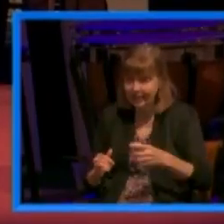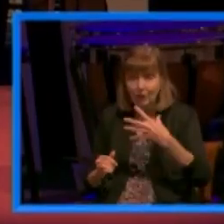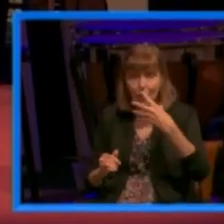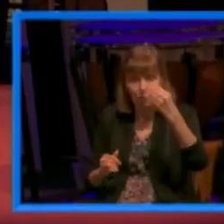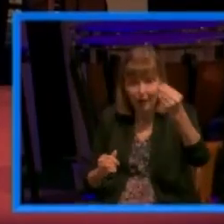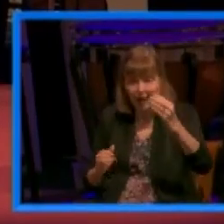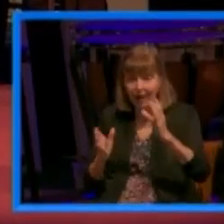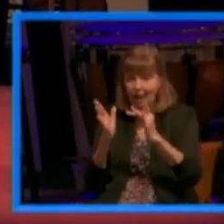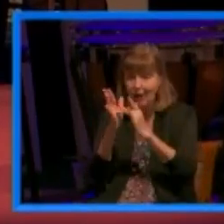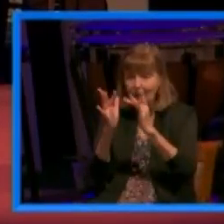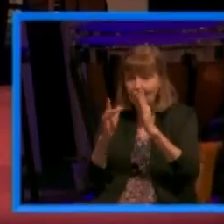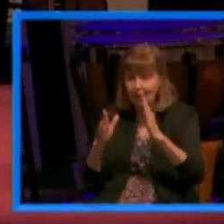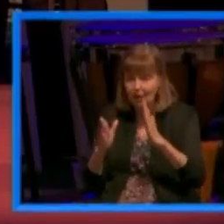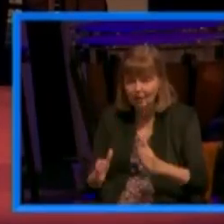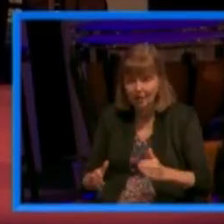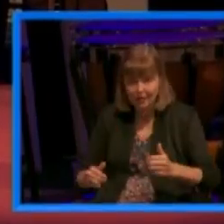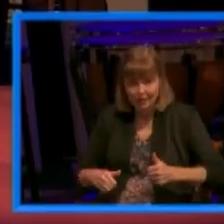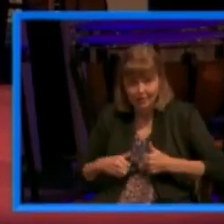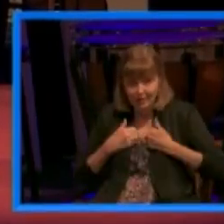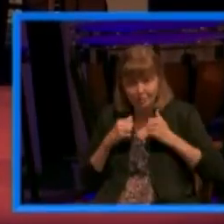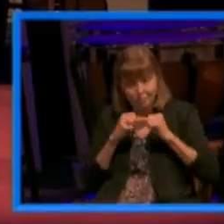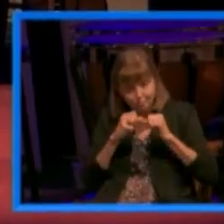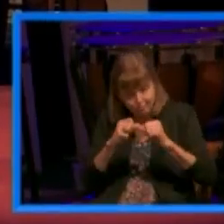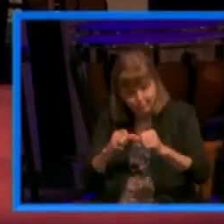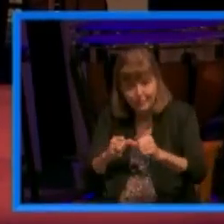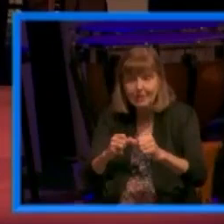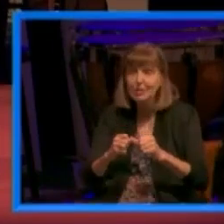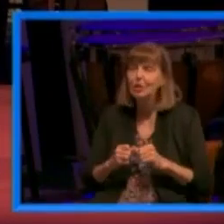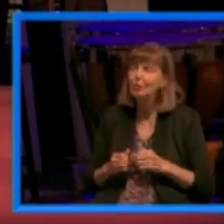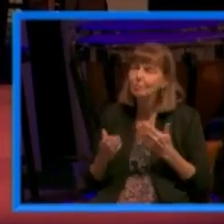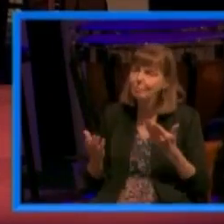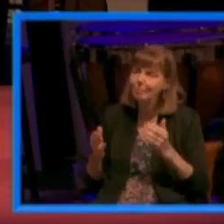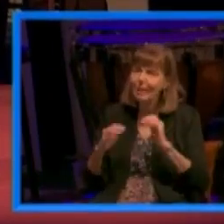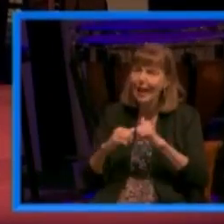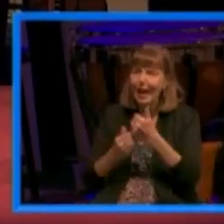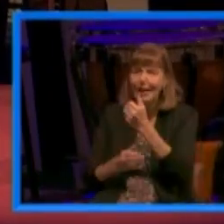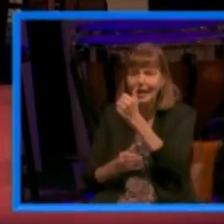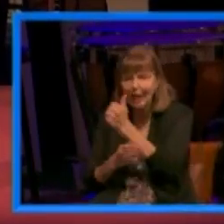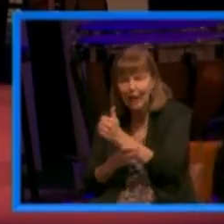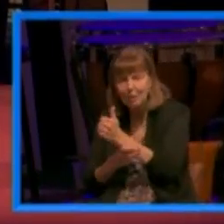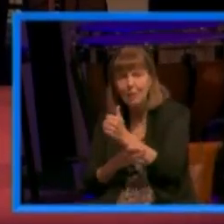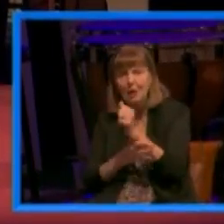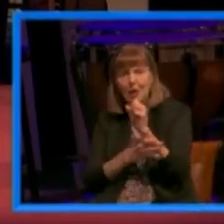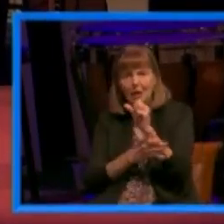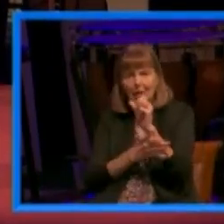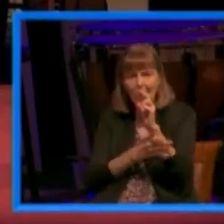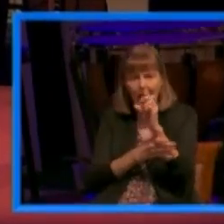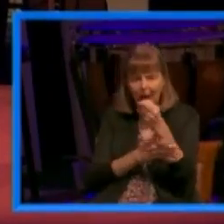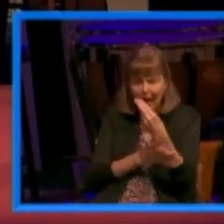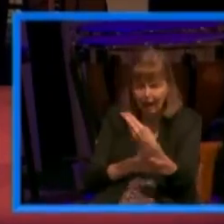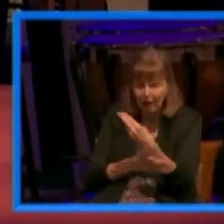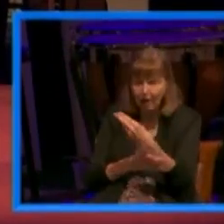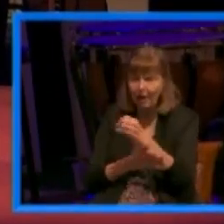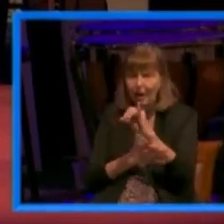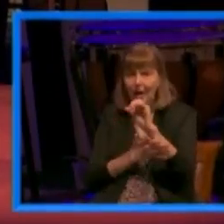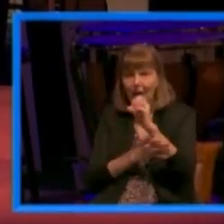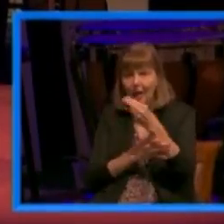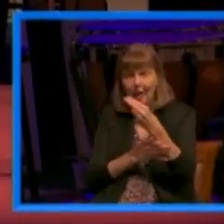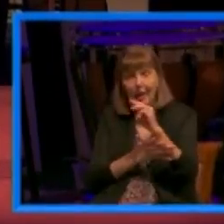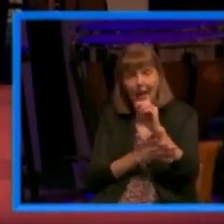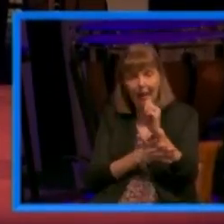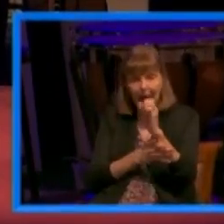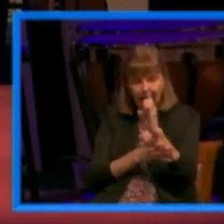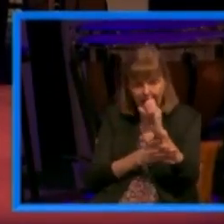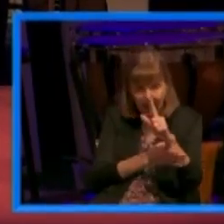must wrestle with is, how does the story of Abraham and Sarah and Ishmael and Hagar some thousands of years